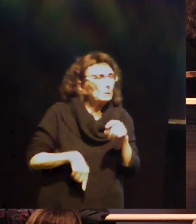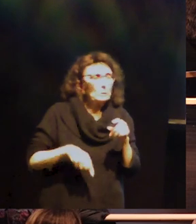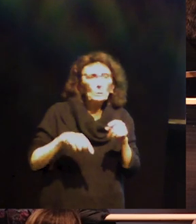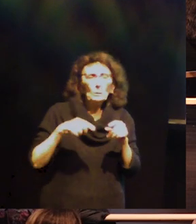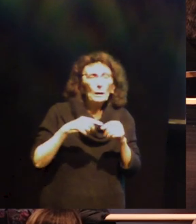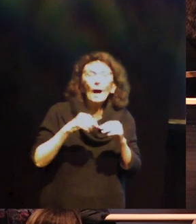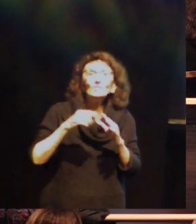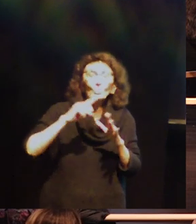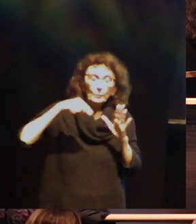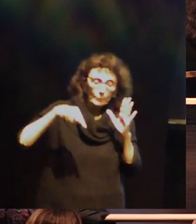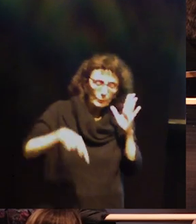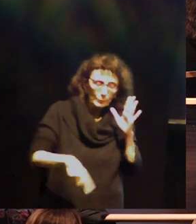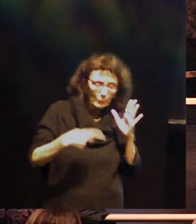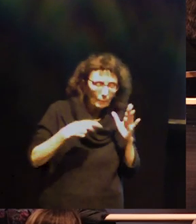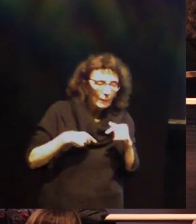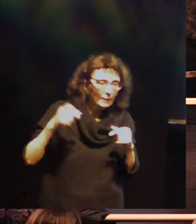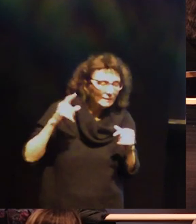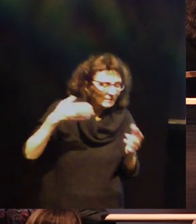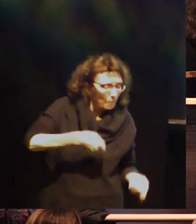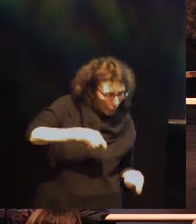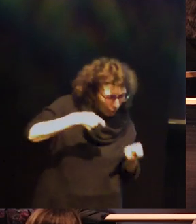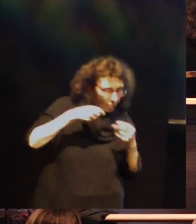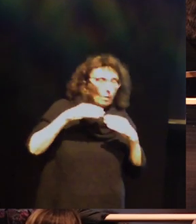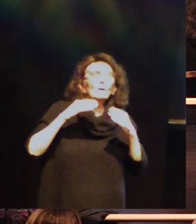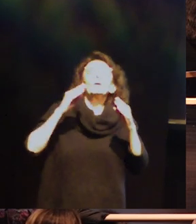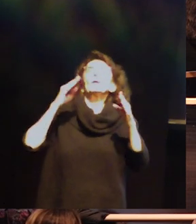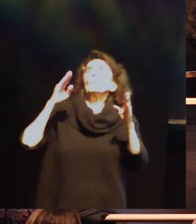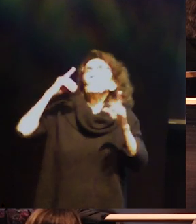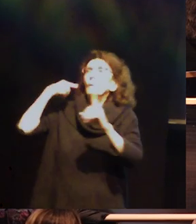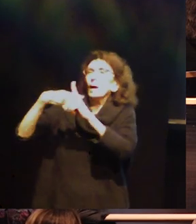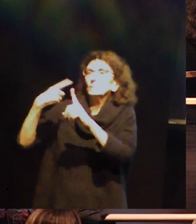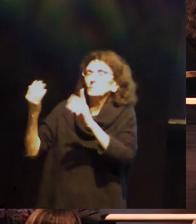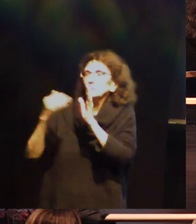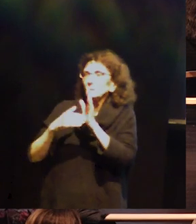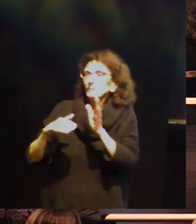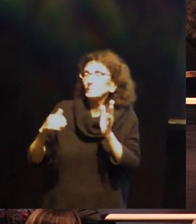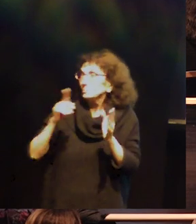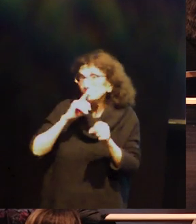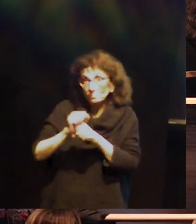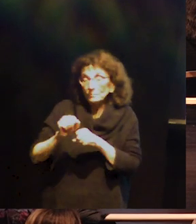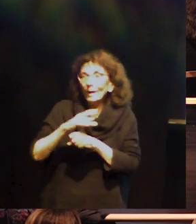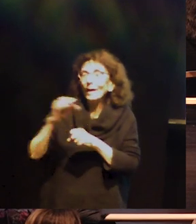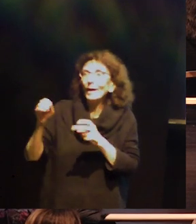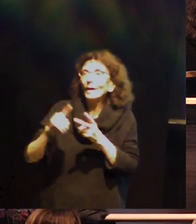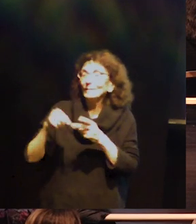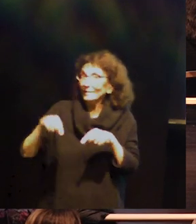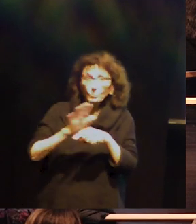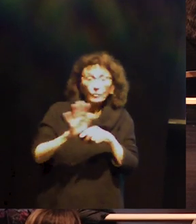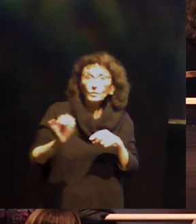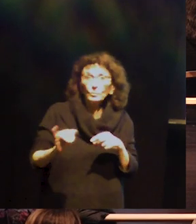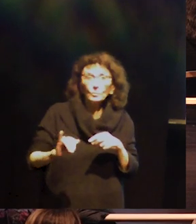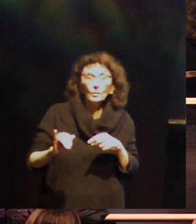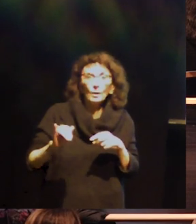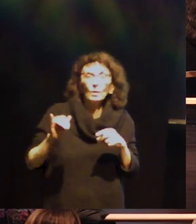of those holes, Steven has pulled me out. And brought me, you know, whatever, into the light, literally. And also with this film, you know, these